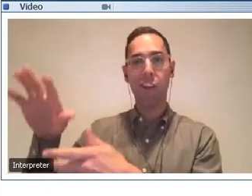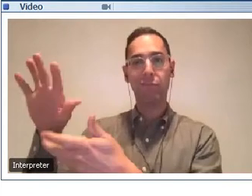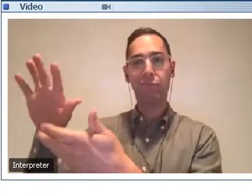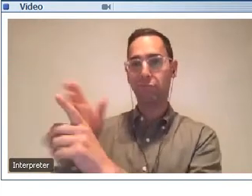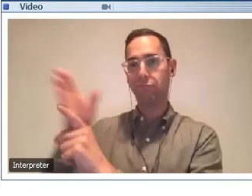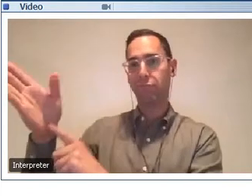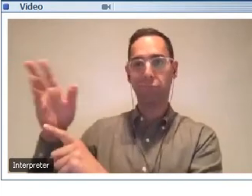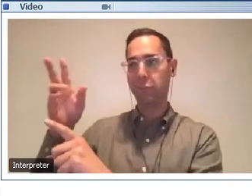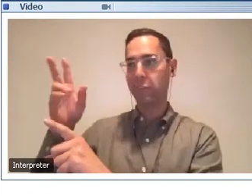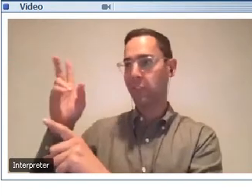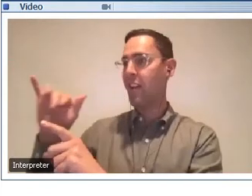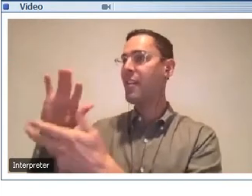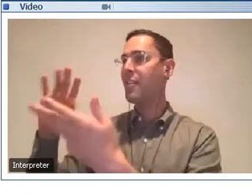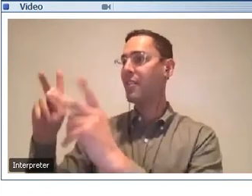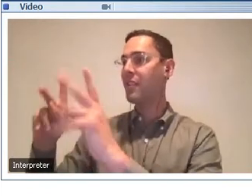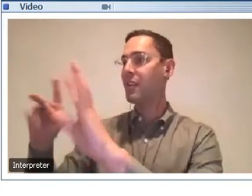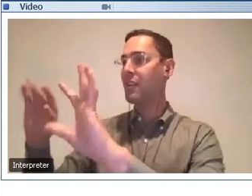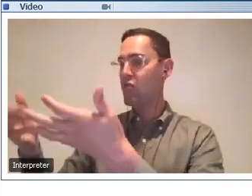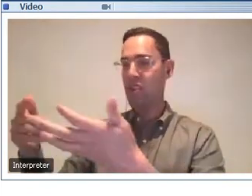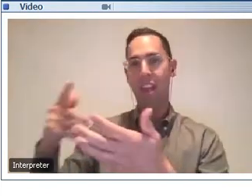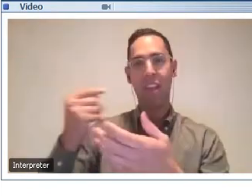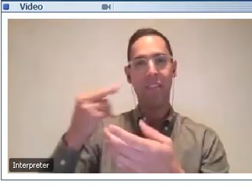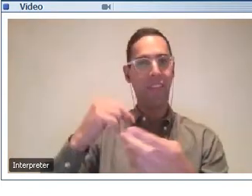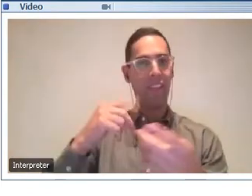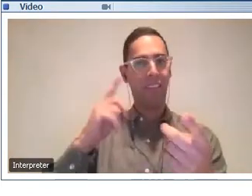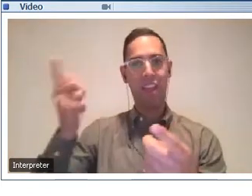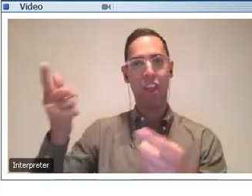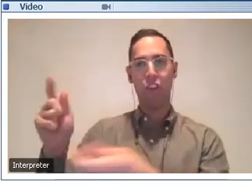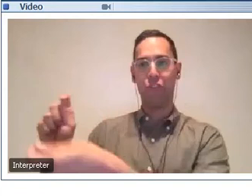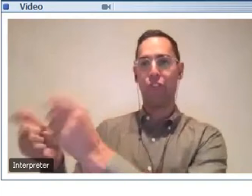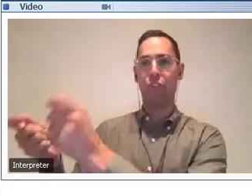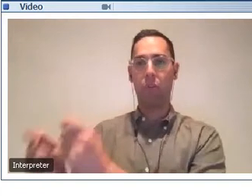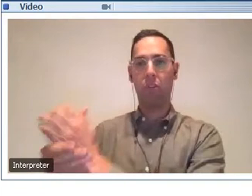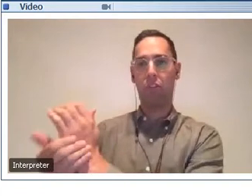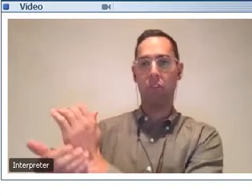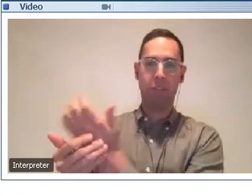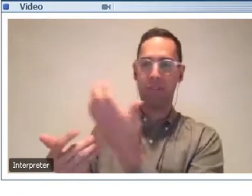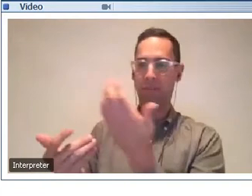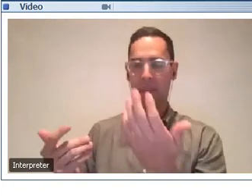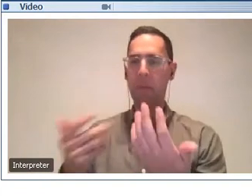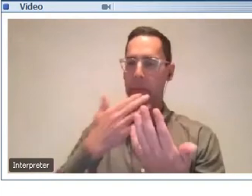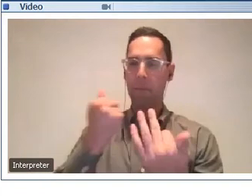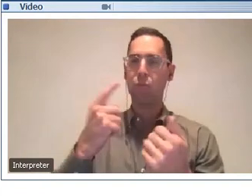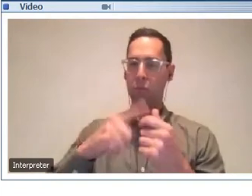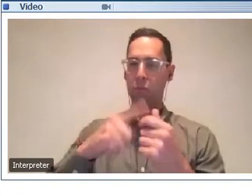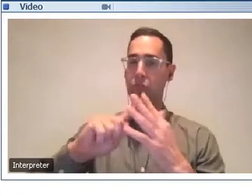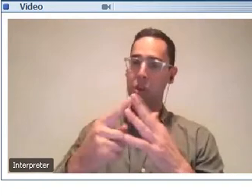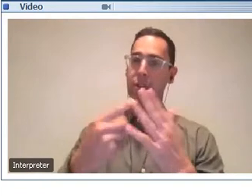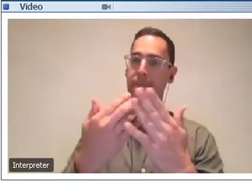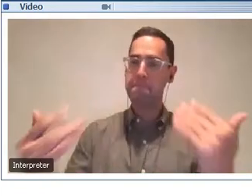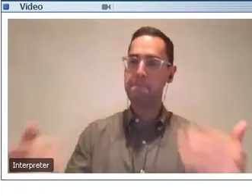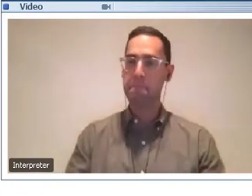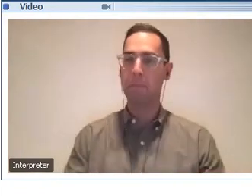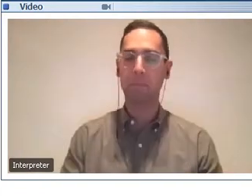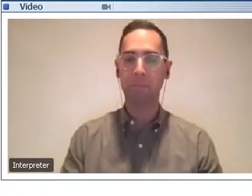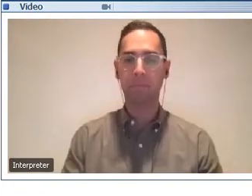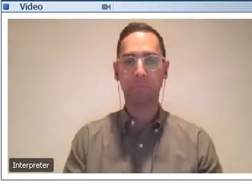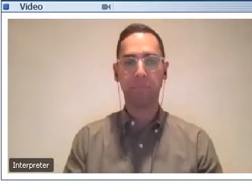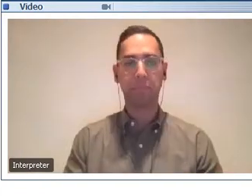as effective, and we can do better. We've also seen, I think, a real increase in collaboration